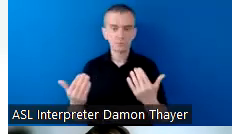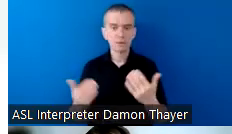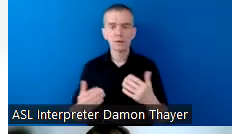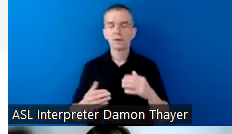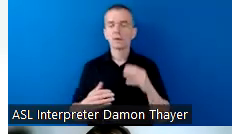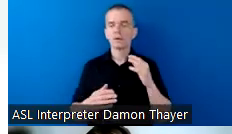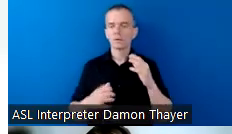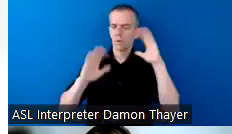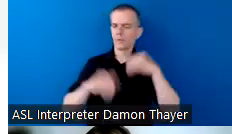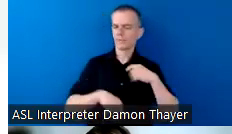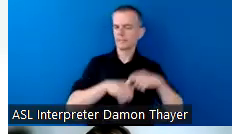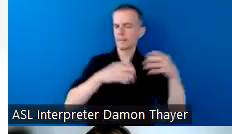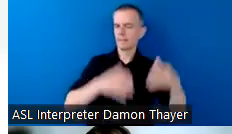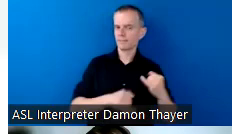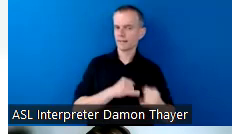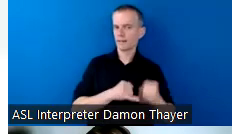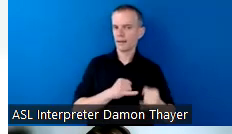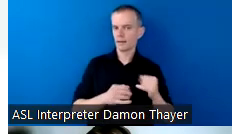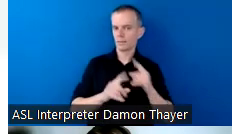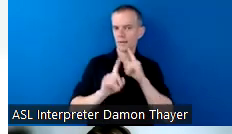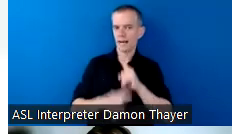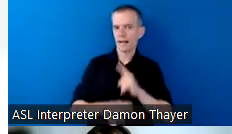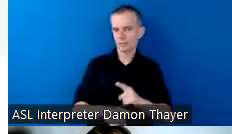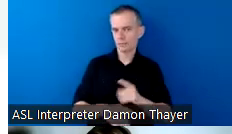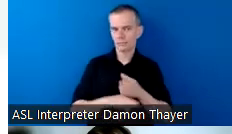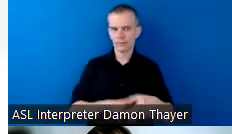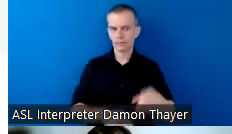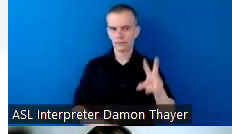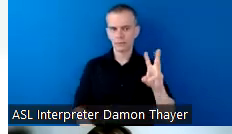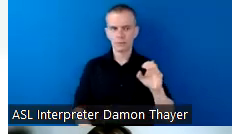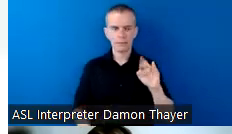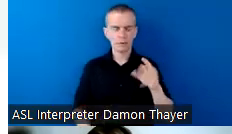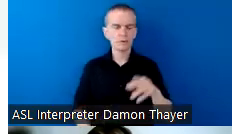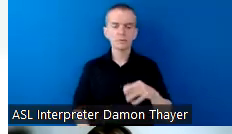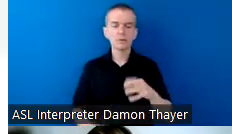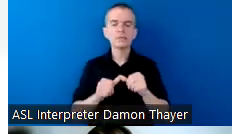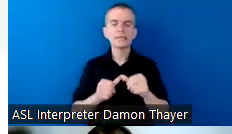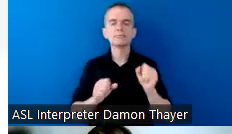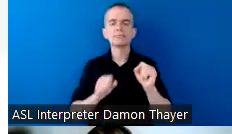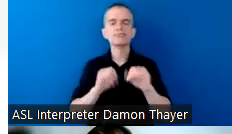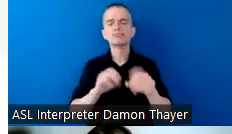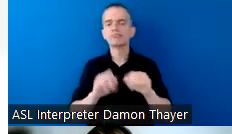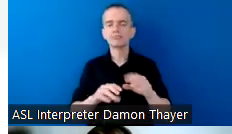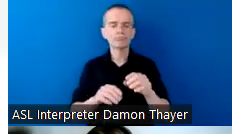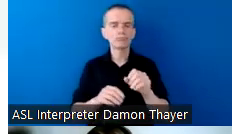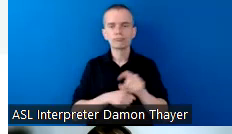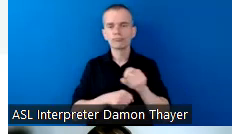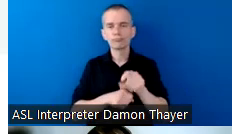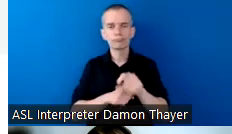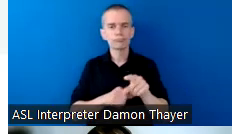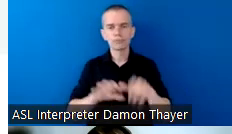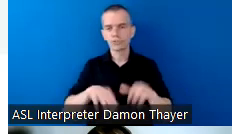some time and space to address them at the end of the webinar. So continue providing them on the chat. We will address